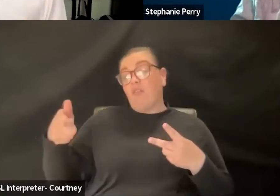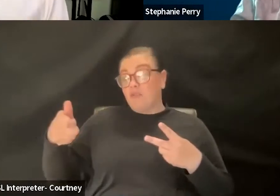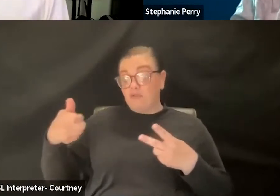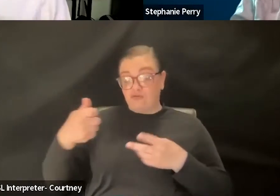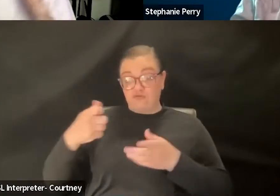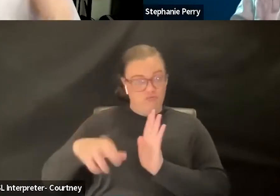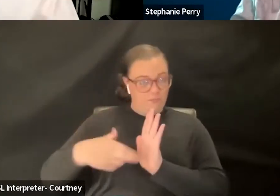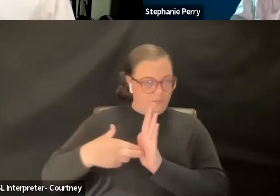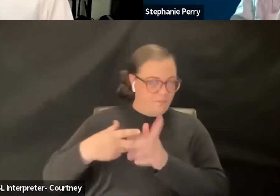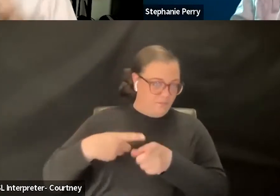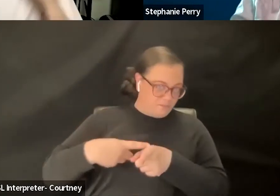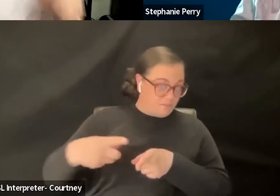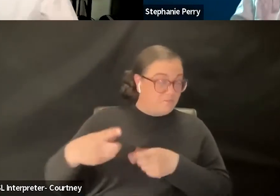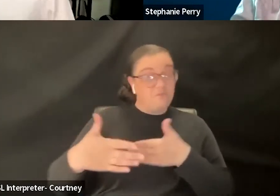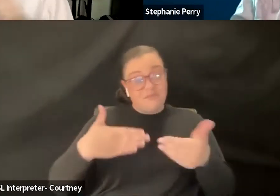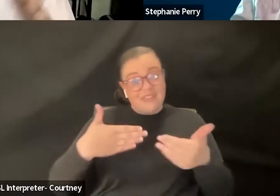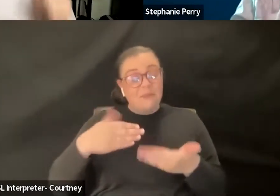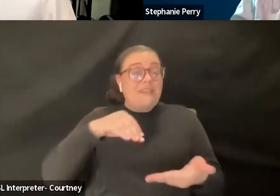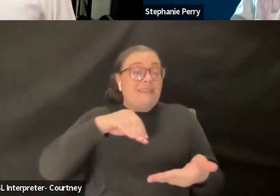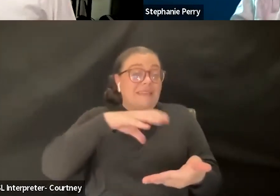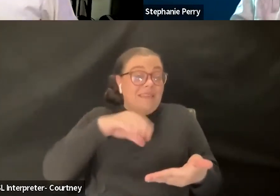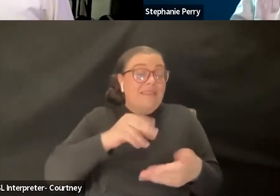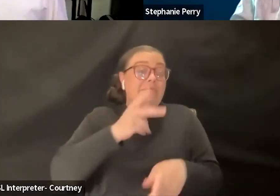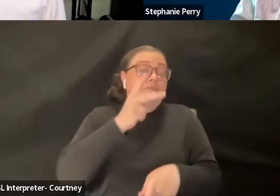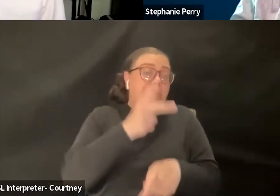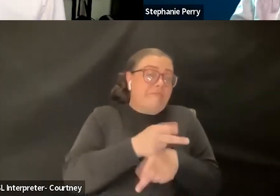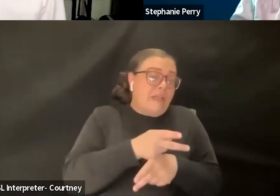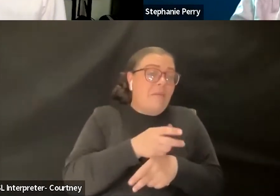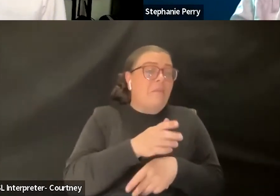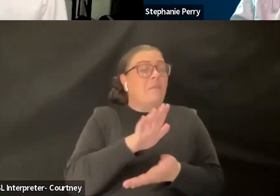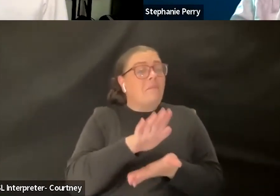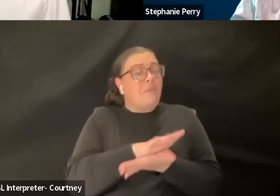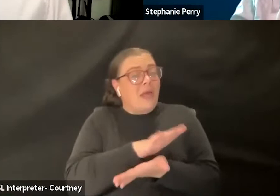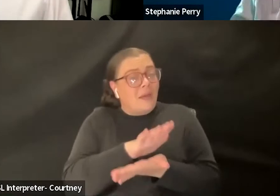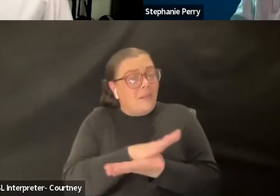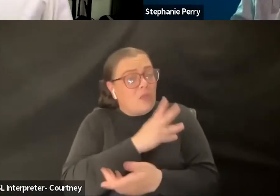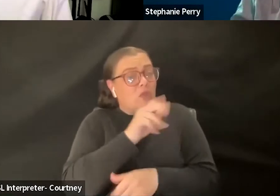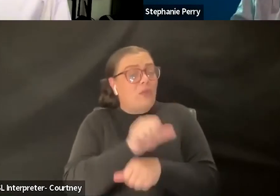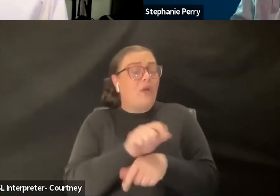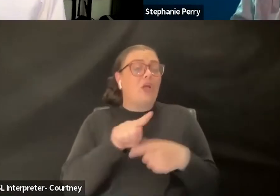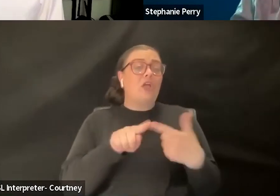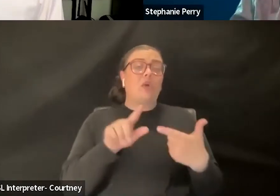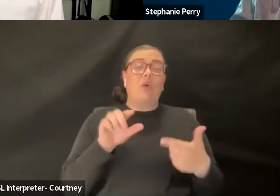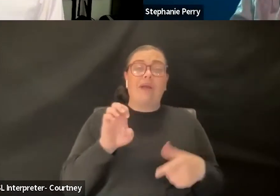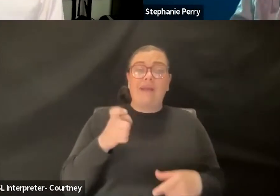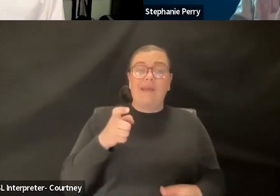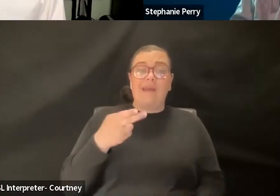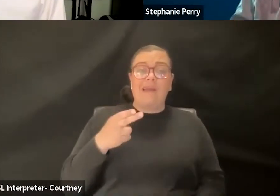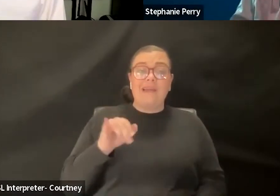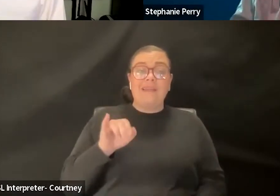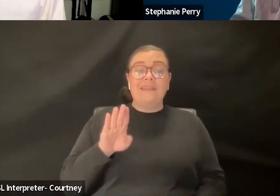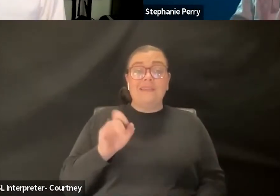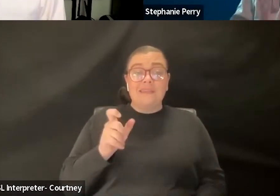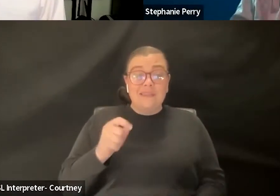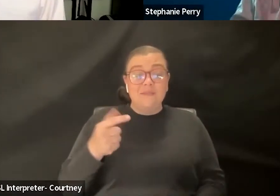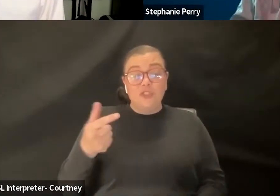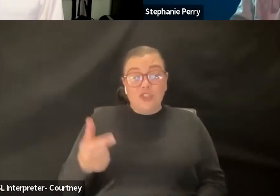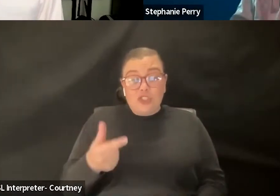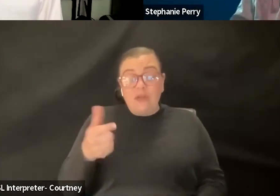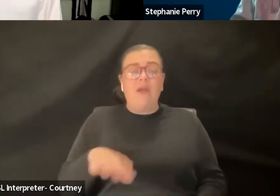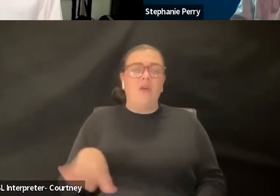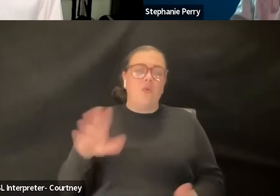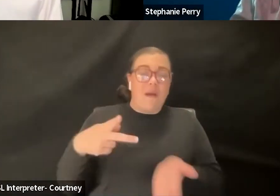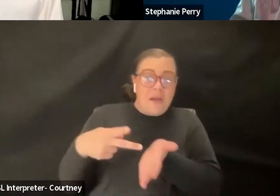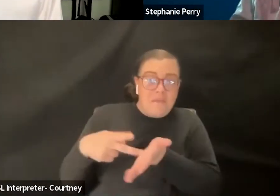take pictures of your Exhibit G, of the pay stubs, of all of those things. There's no harm and only